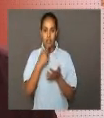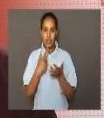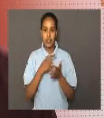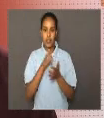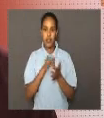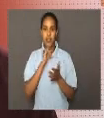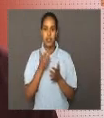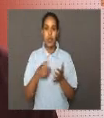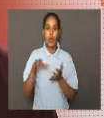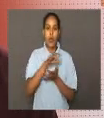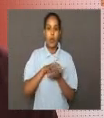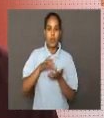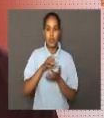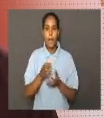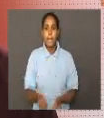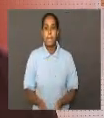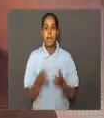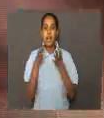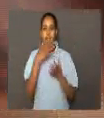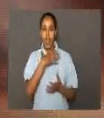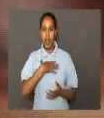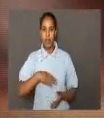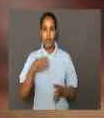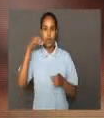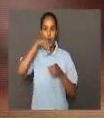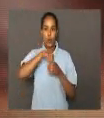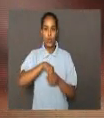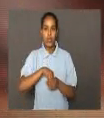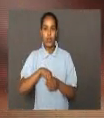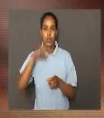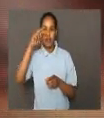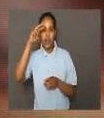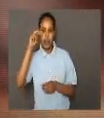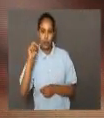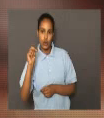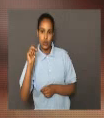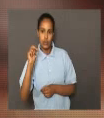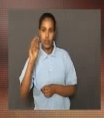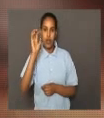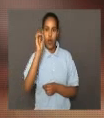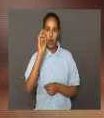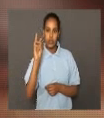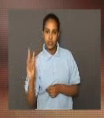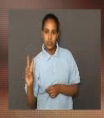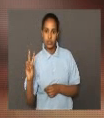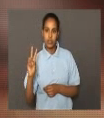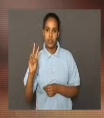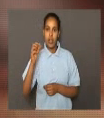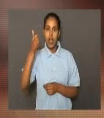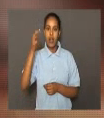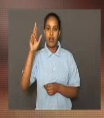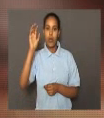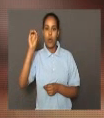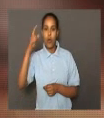a combination of many elements, including nitrogen, oxygen,